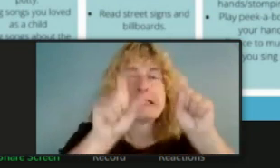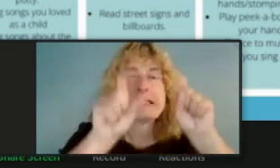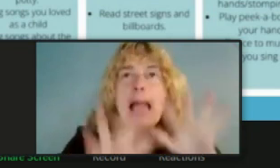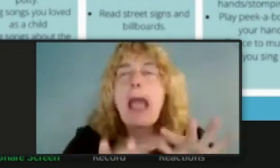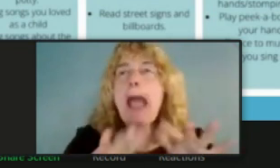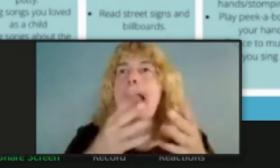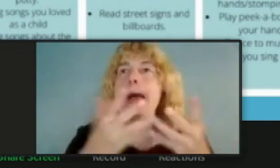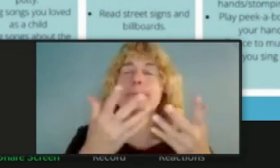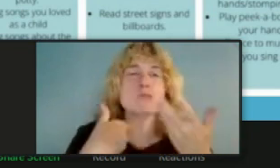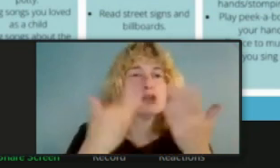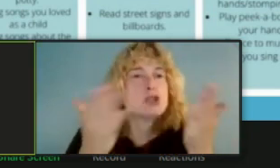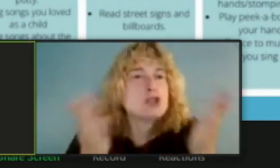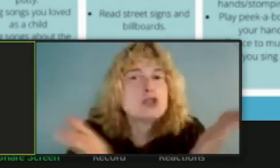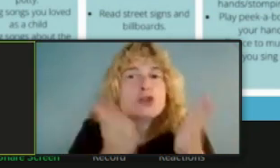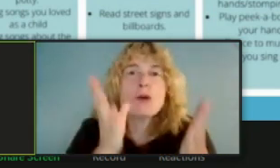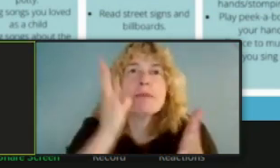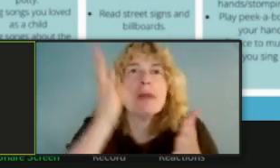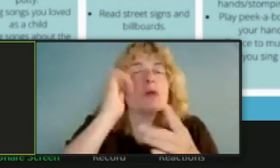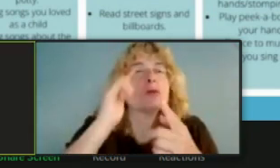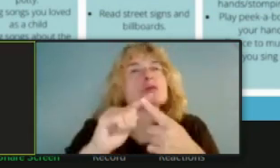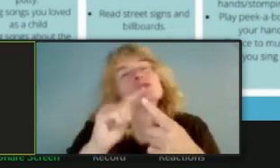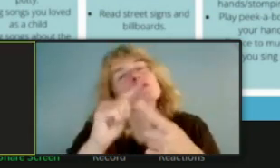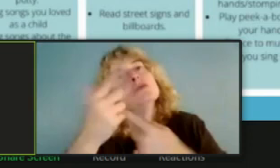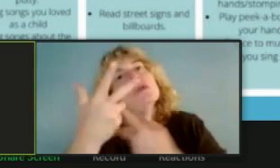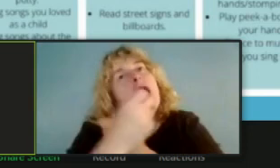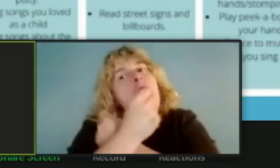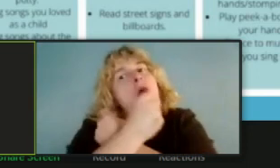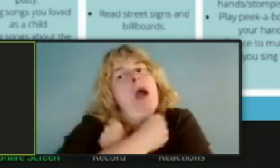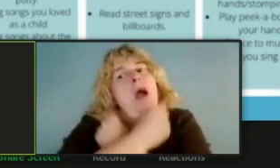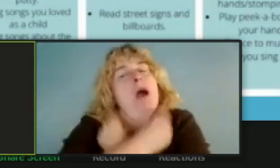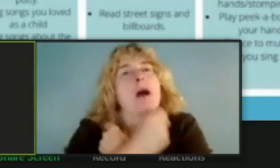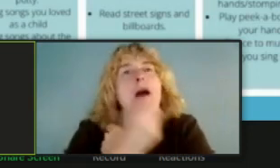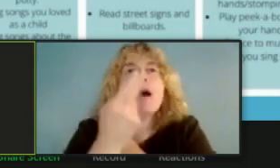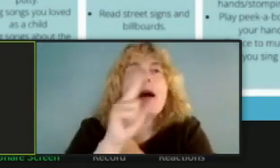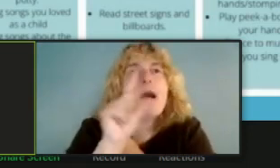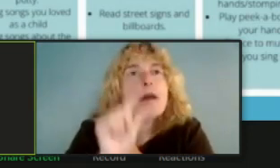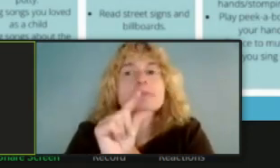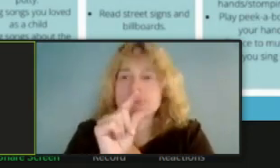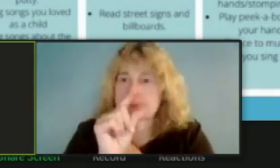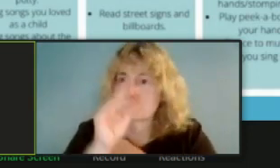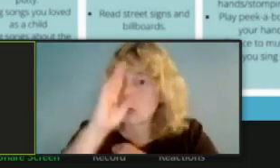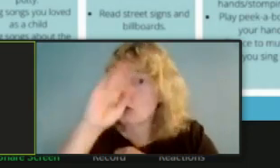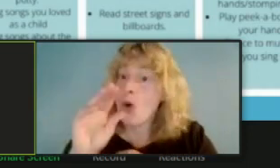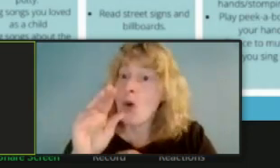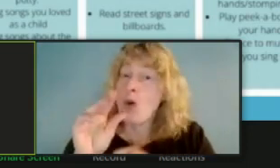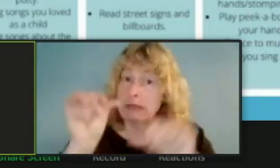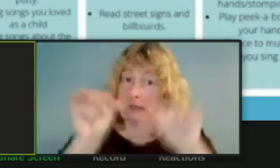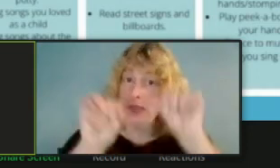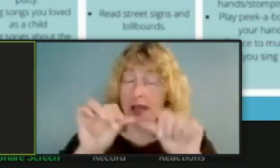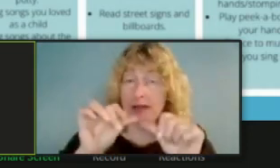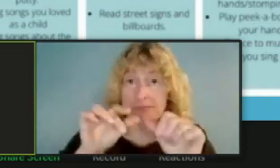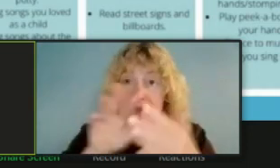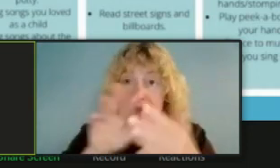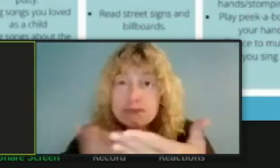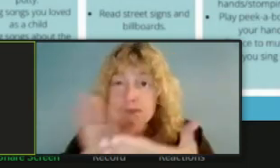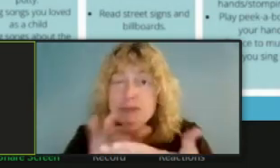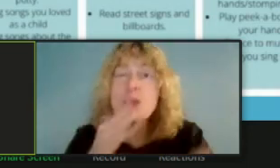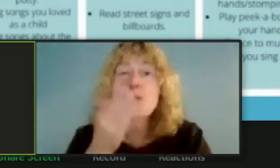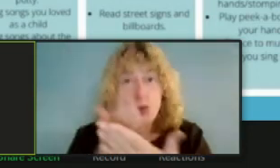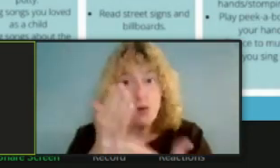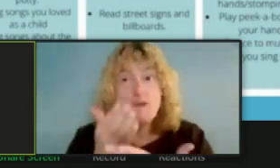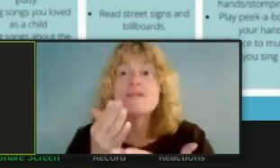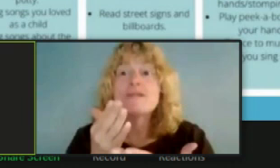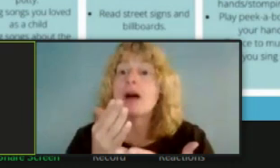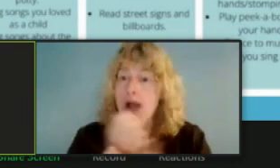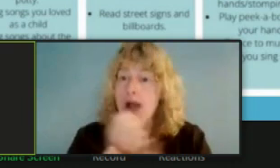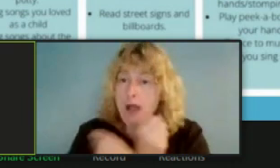to hug your child, at least scientifically. Hugs are given 60 seconds, but 20 to 60 seconds. I give